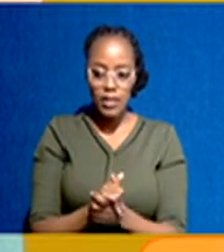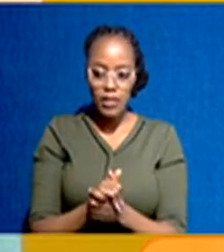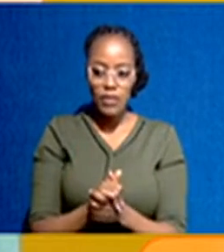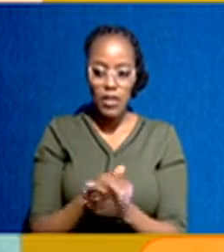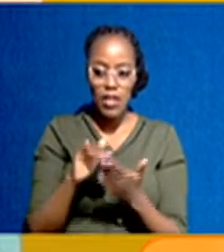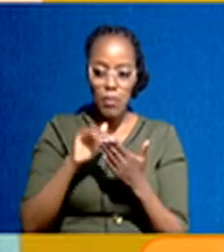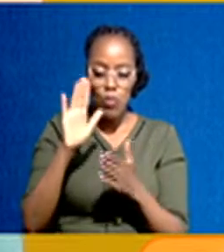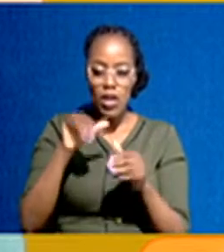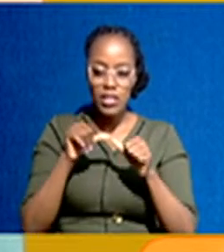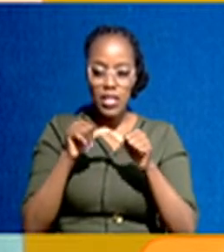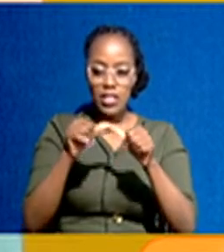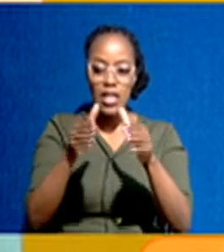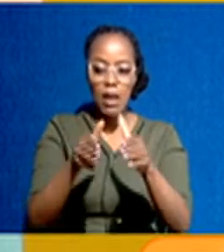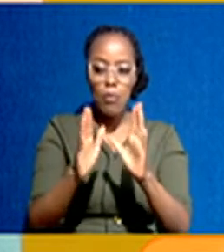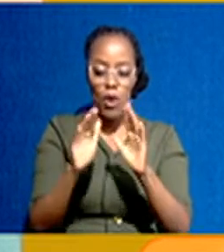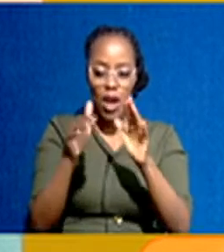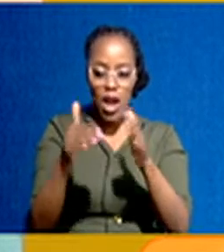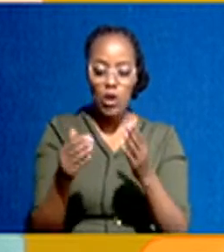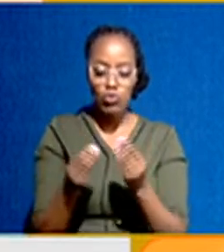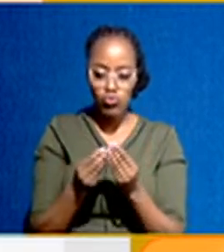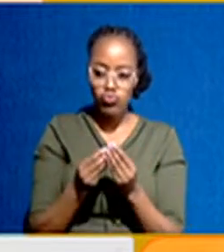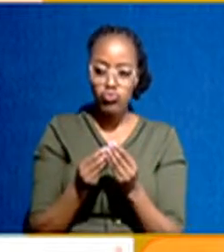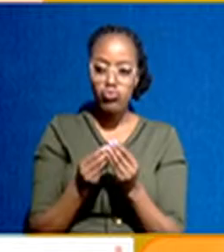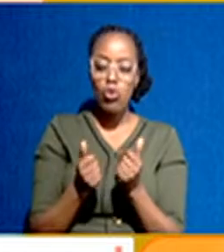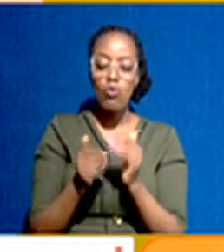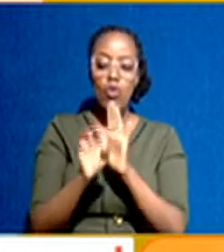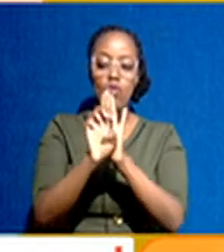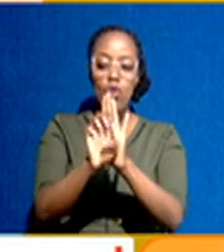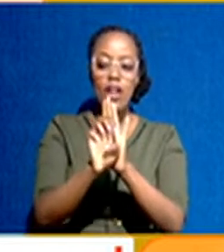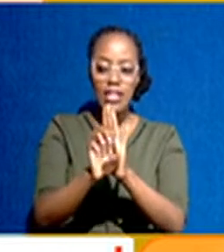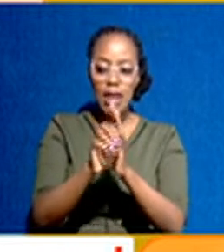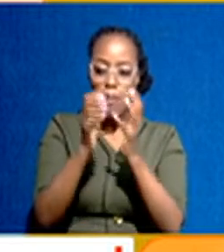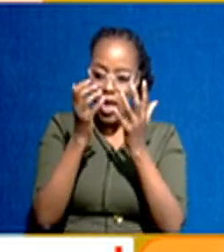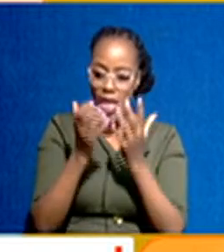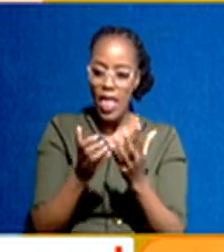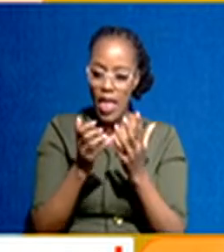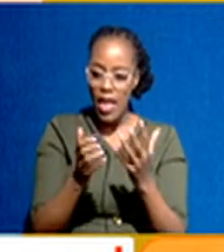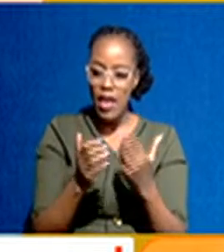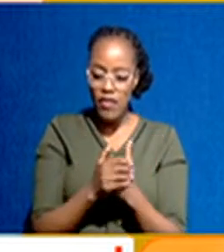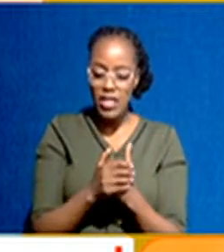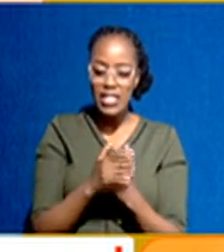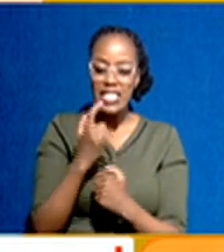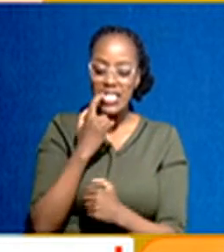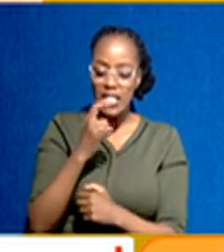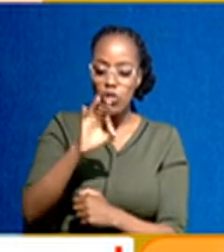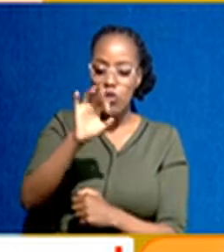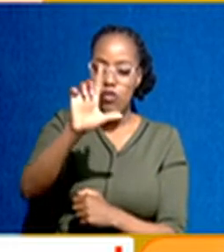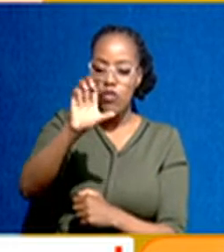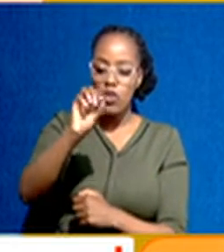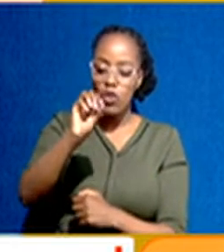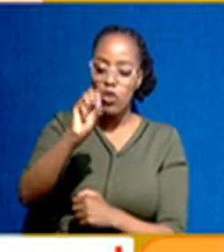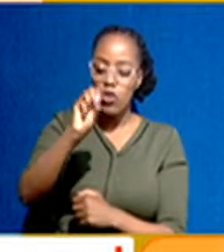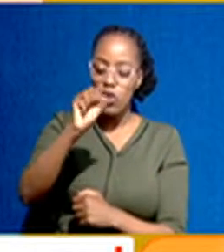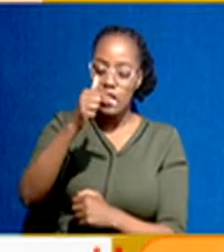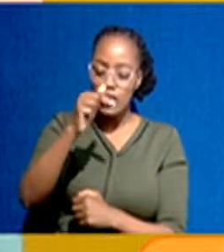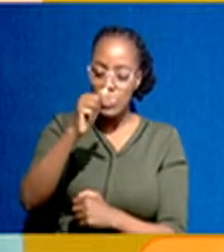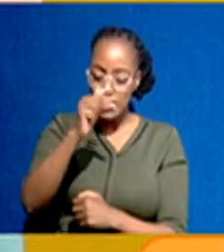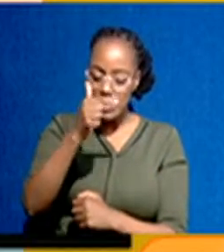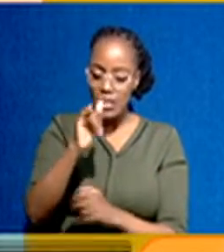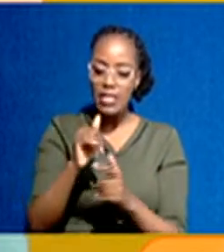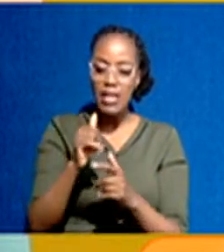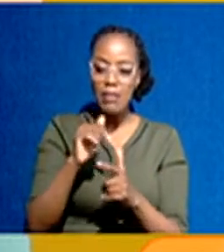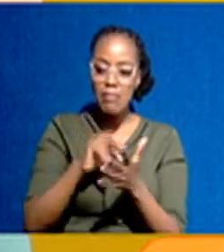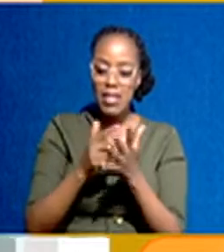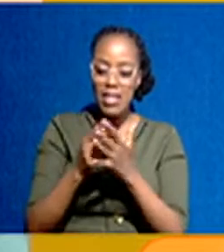most sustainable way of dealing with, for example, severe case of dental fluorosis is doing crowns or veneers.